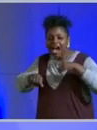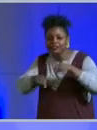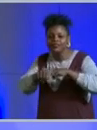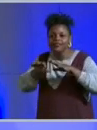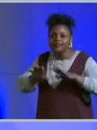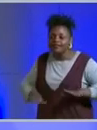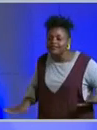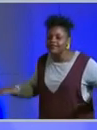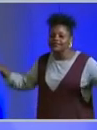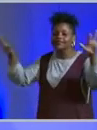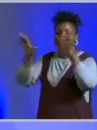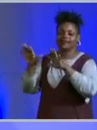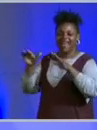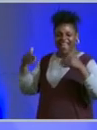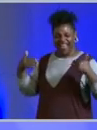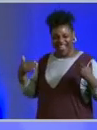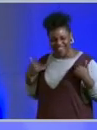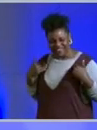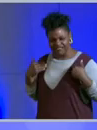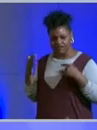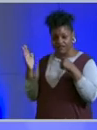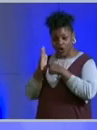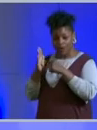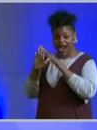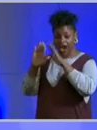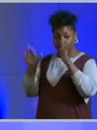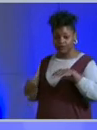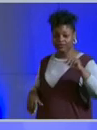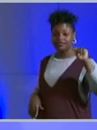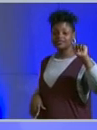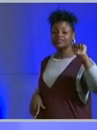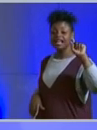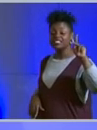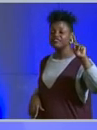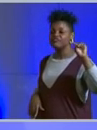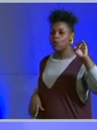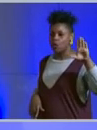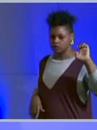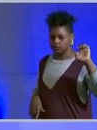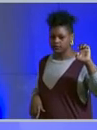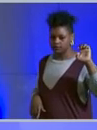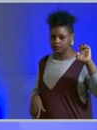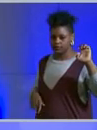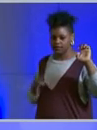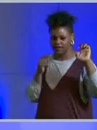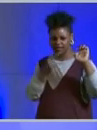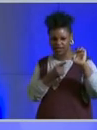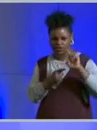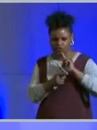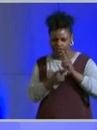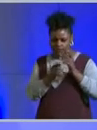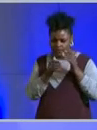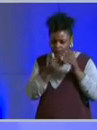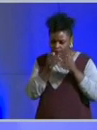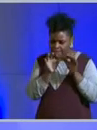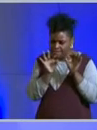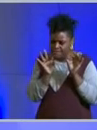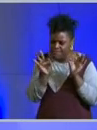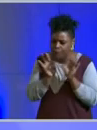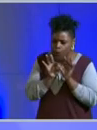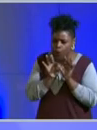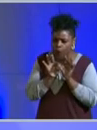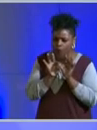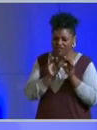an affordable housing task force nationally around the importance of housing and how important housing is for Washington and for